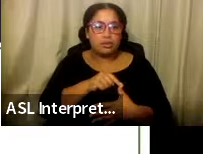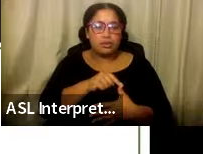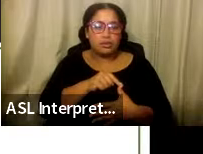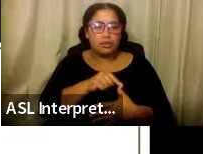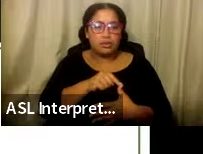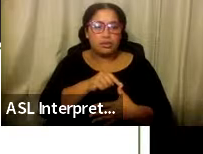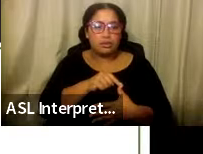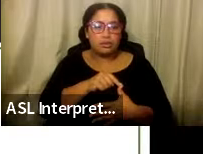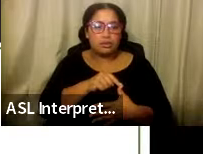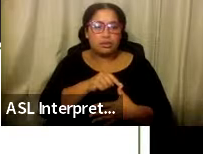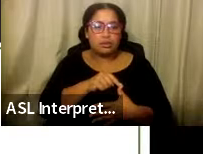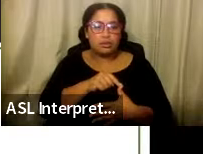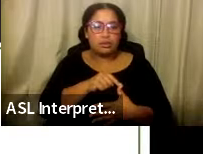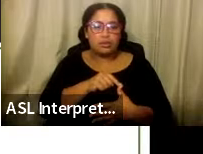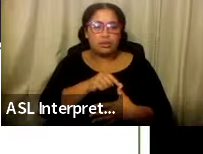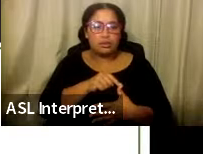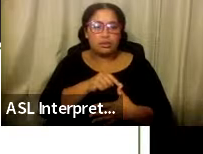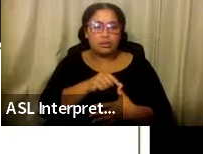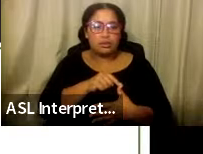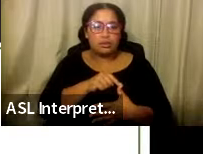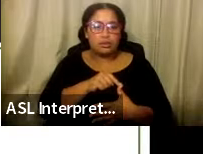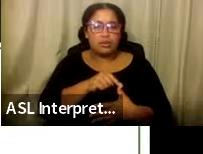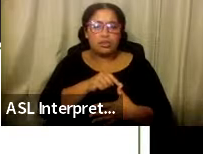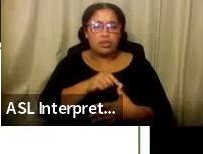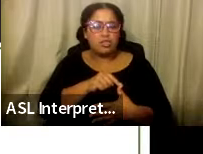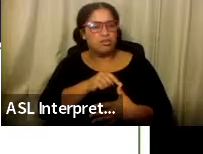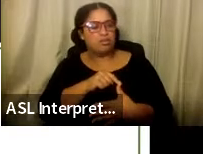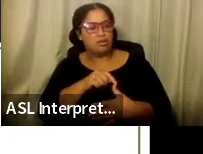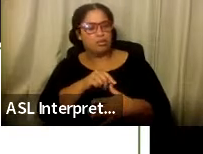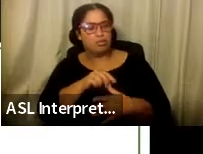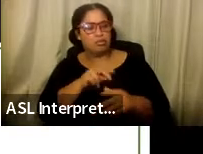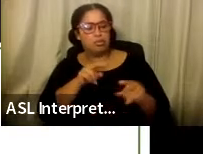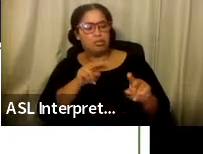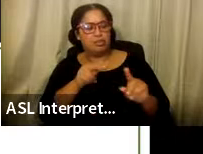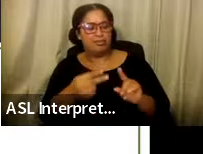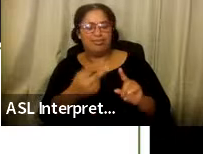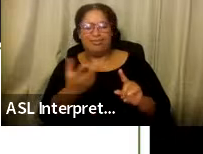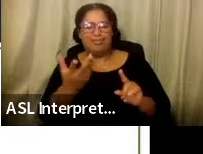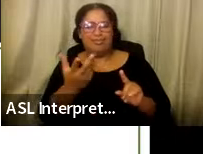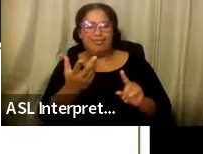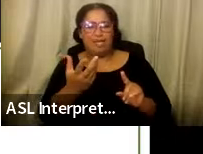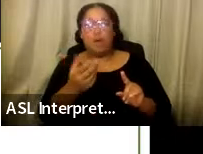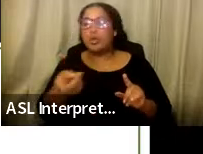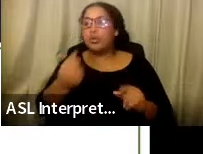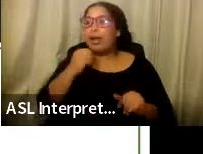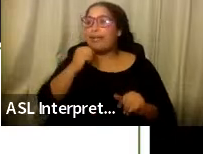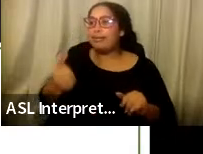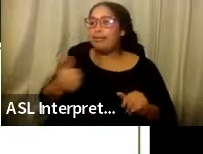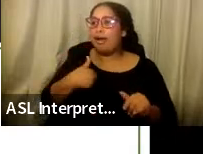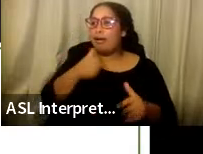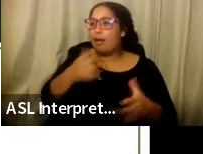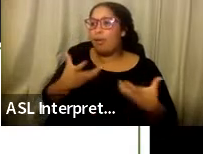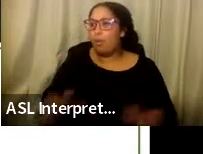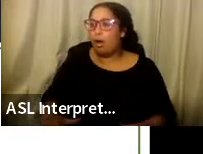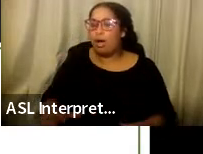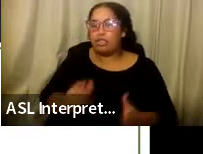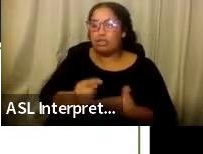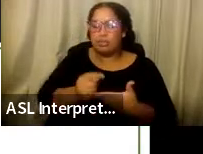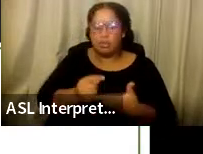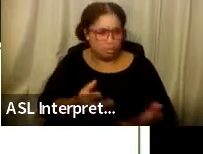the people that we talked to, there was a perceived denial of treatment. And this is where they reported that their